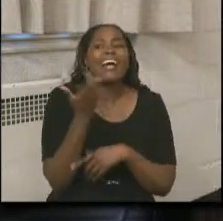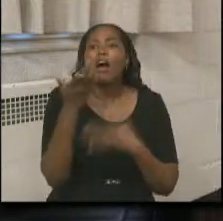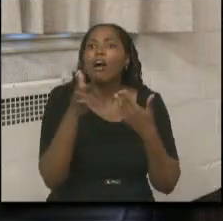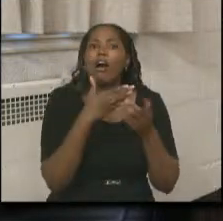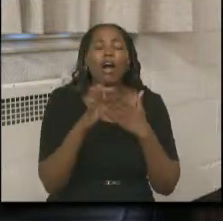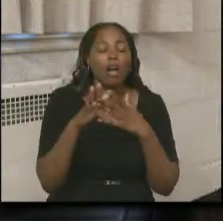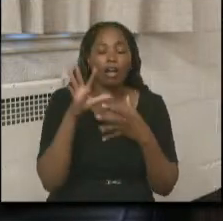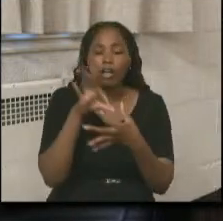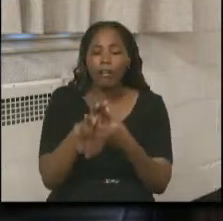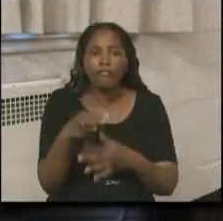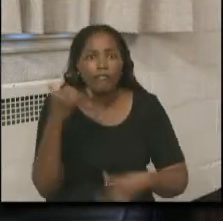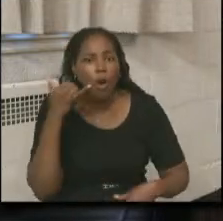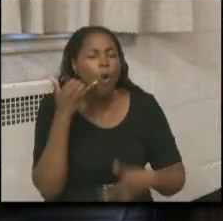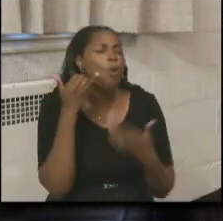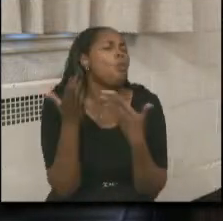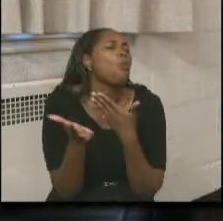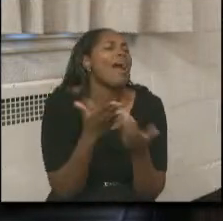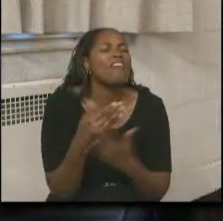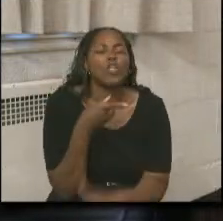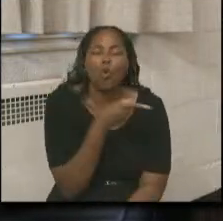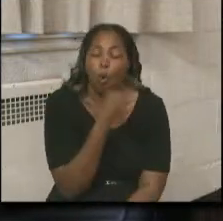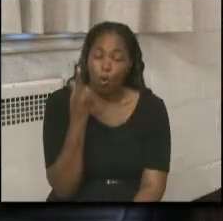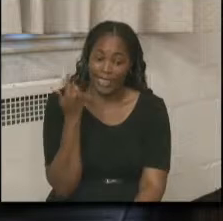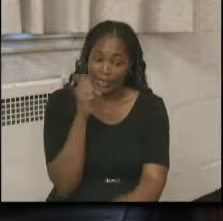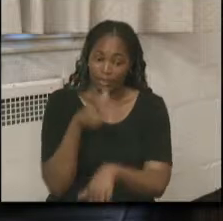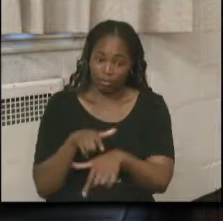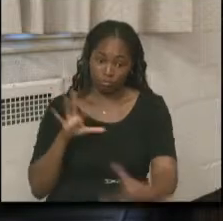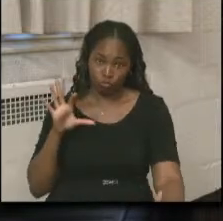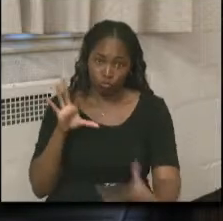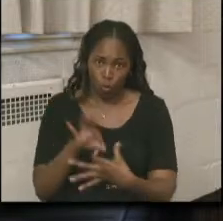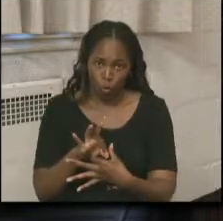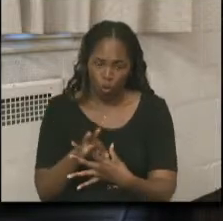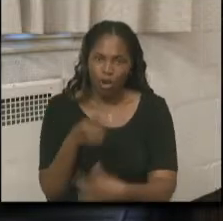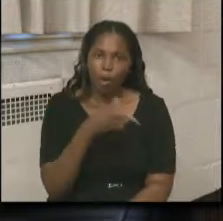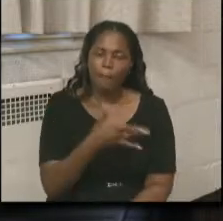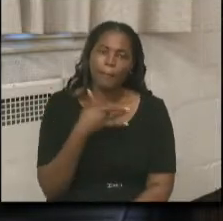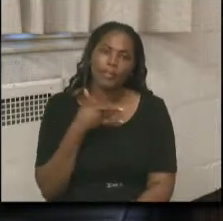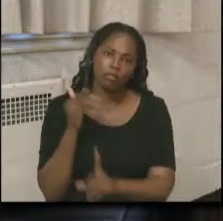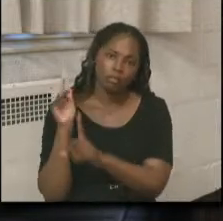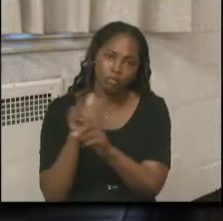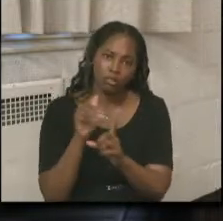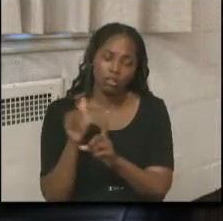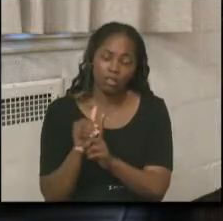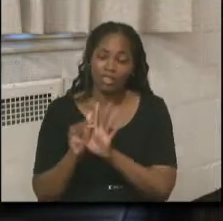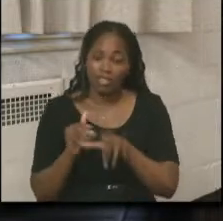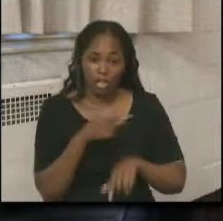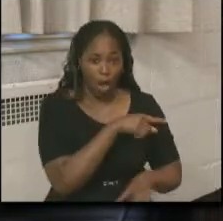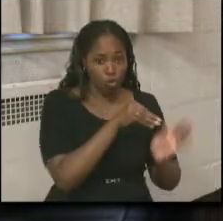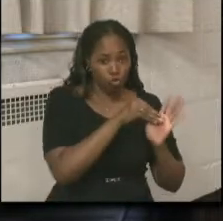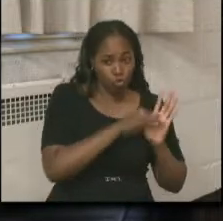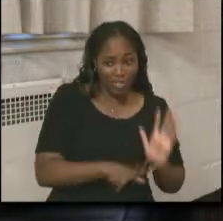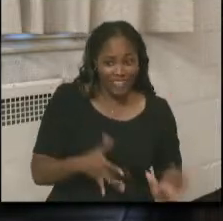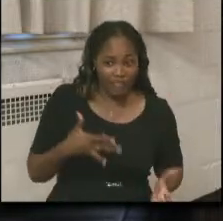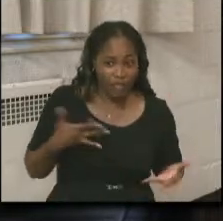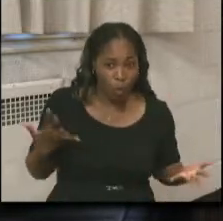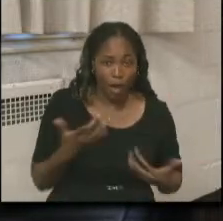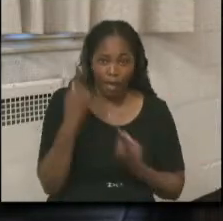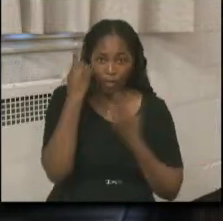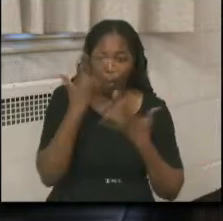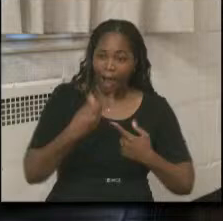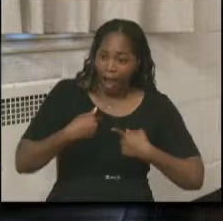a phone call, that you did not remind us, this is what the students think. I represent the